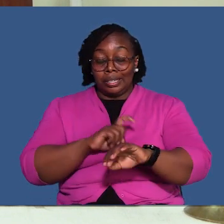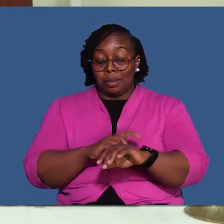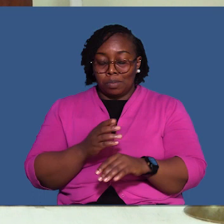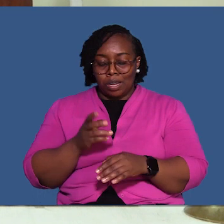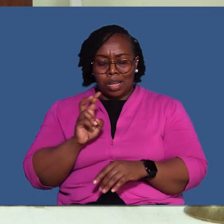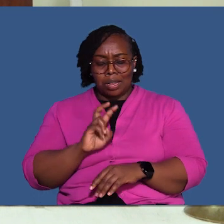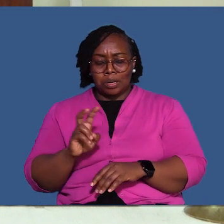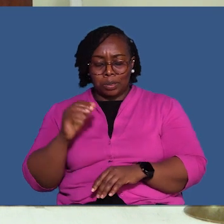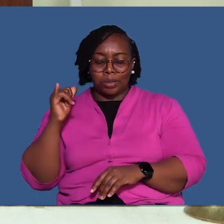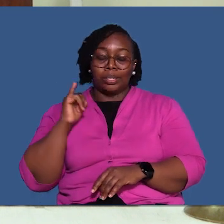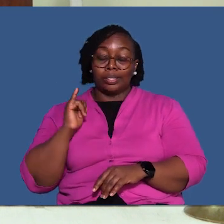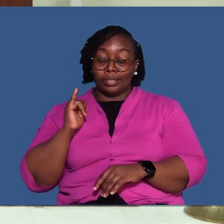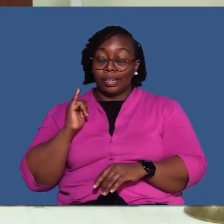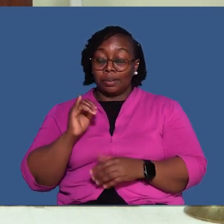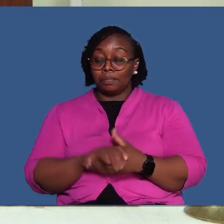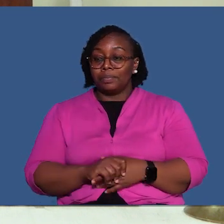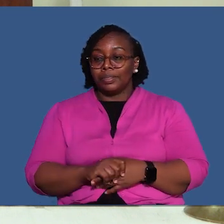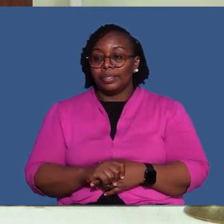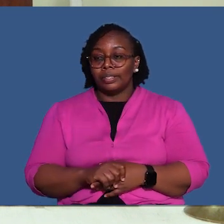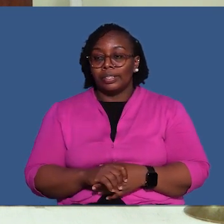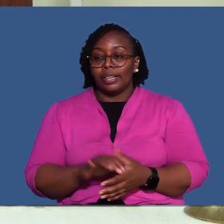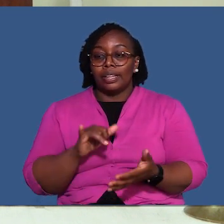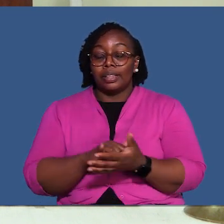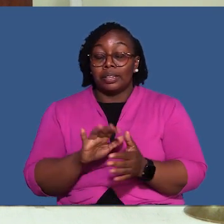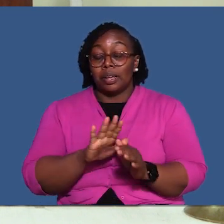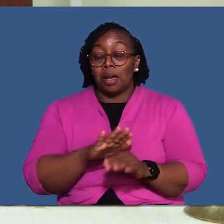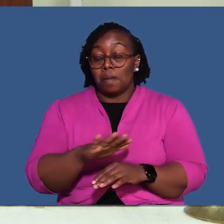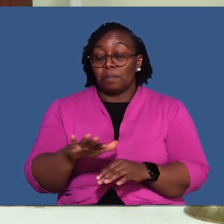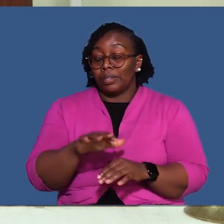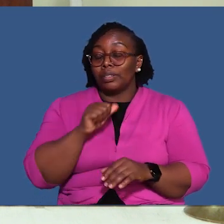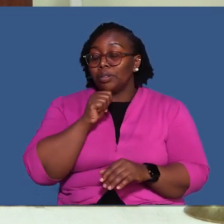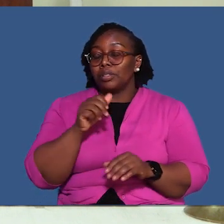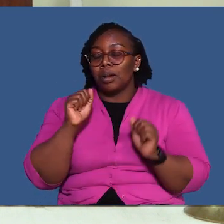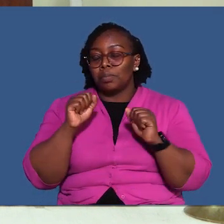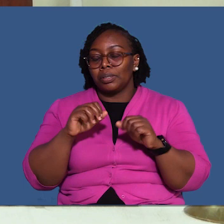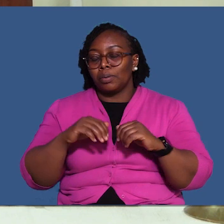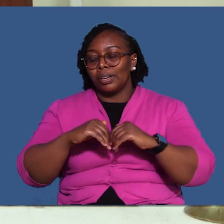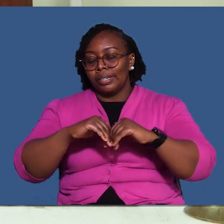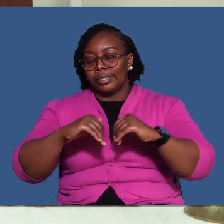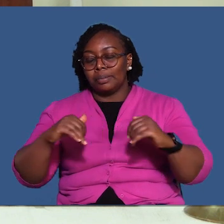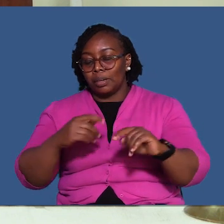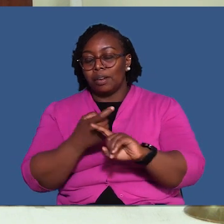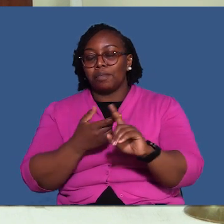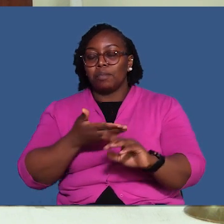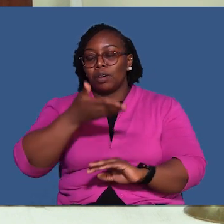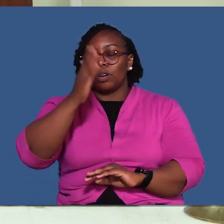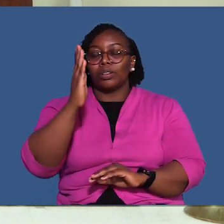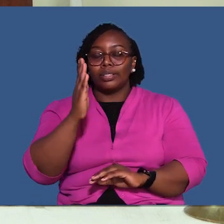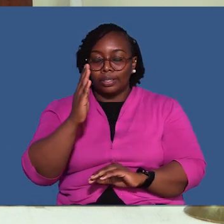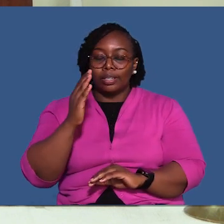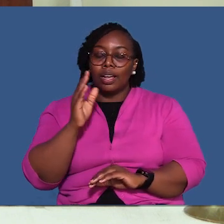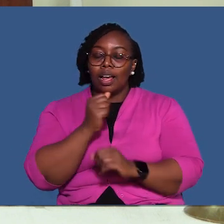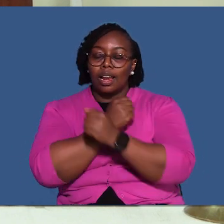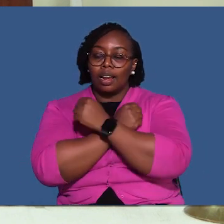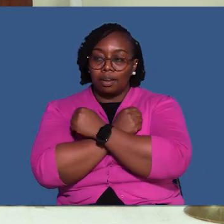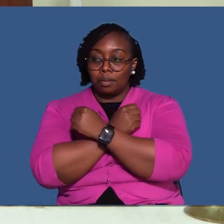yesterday. But that presence, we cannot separate it from God's love,